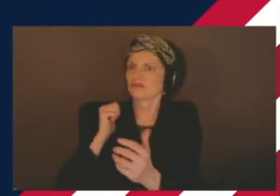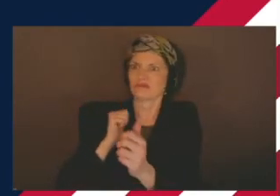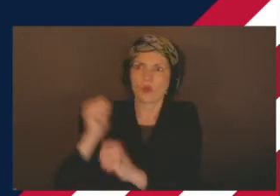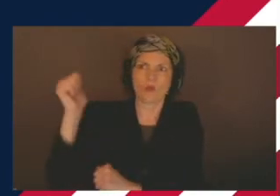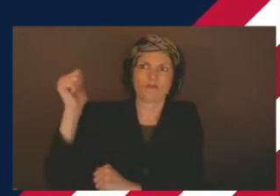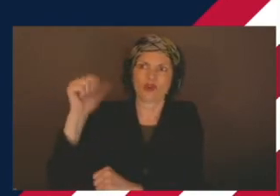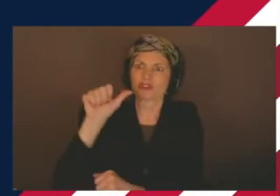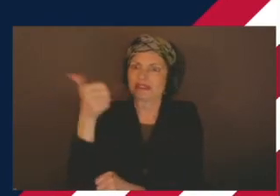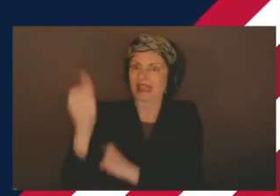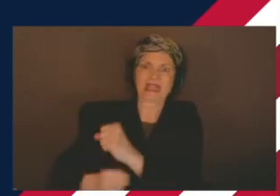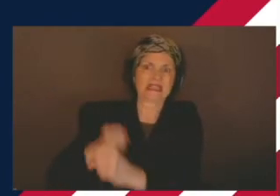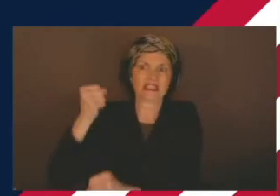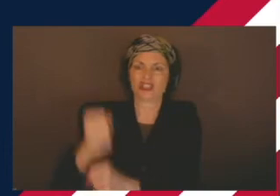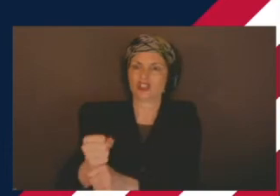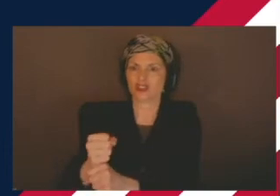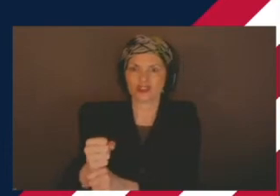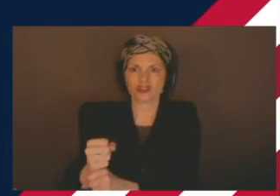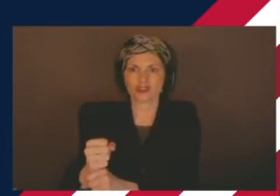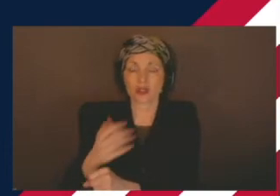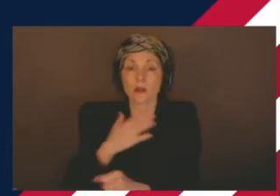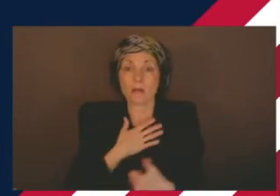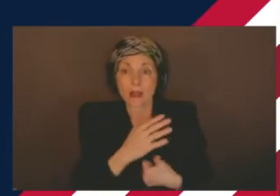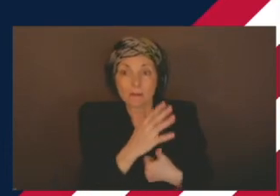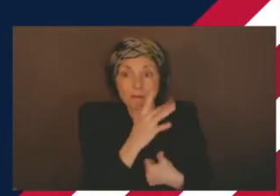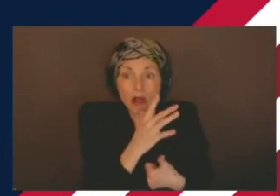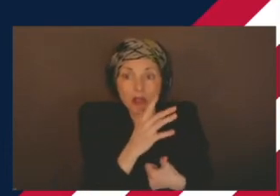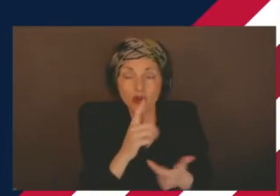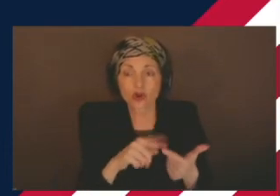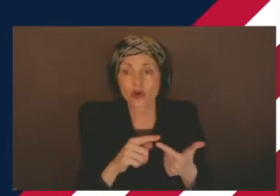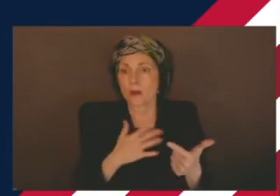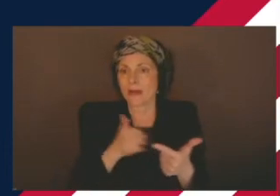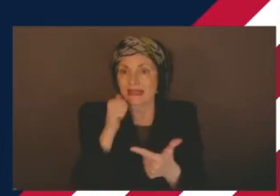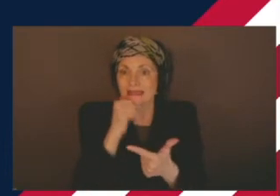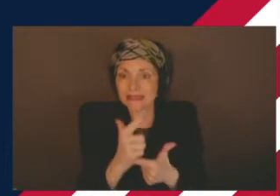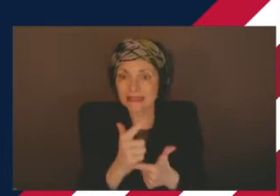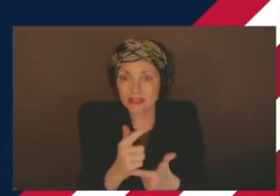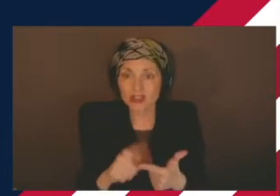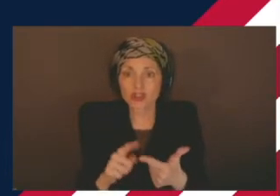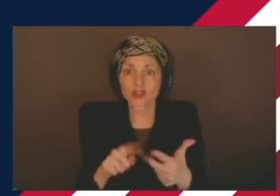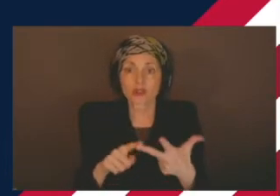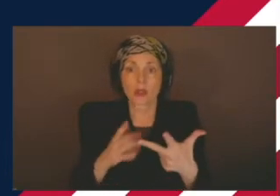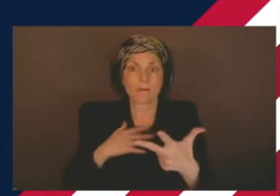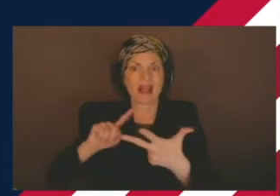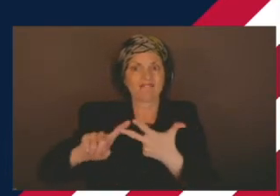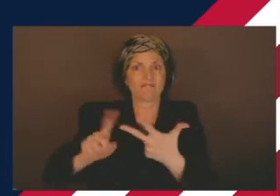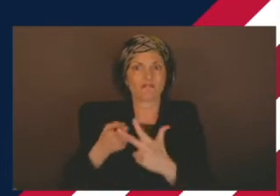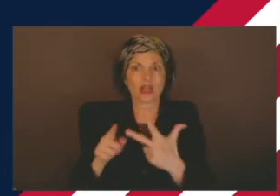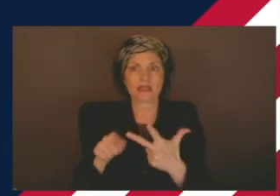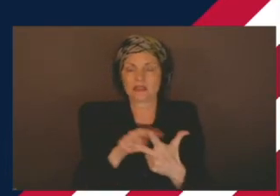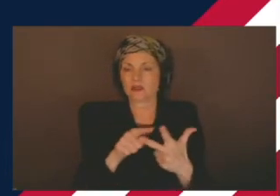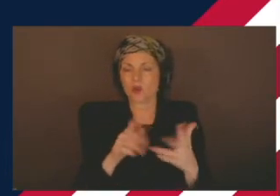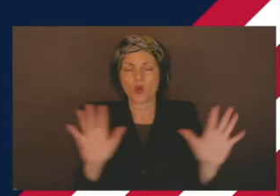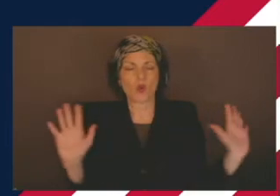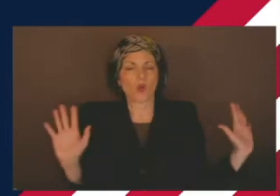mother, my sisters, my friends, we were completely isolated.